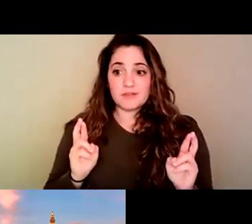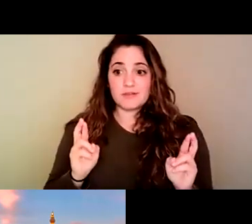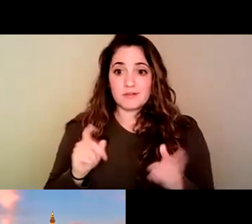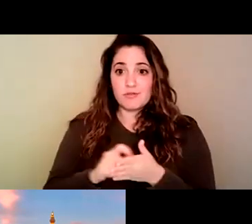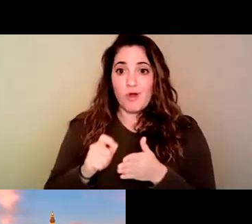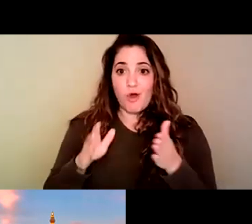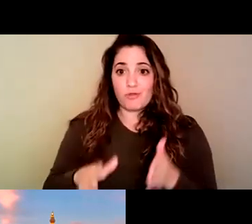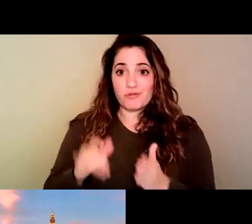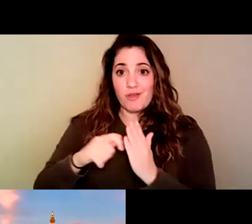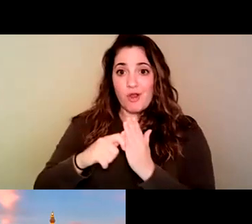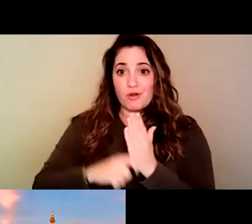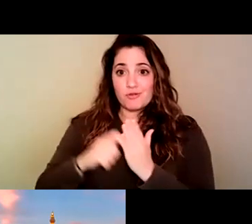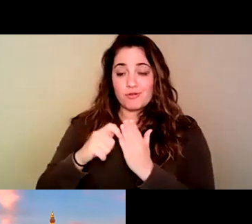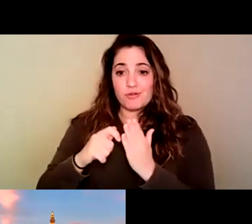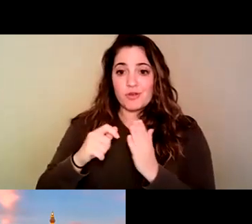of this article